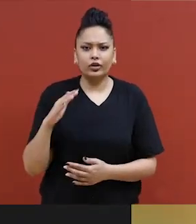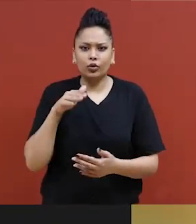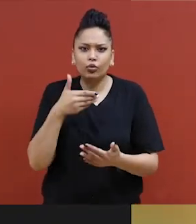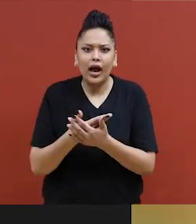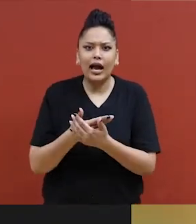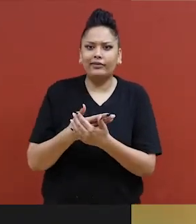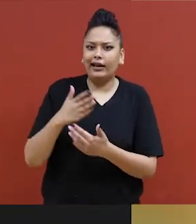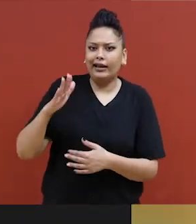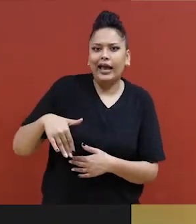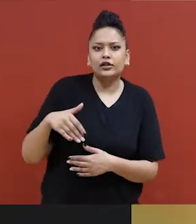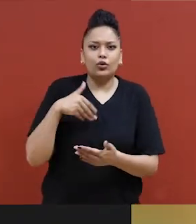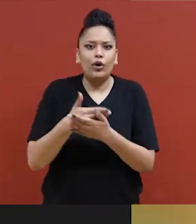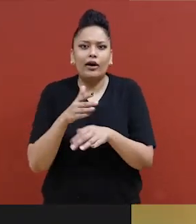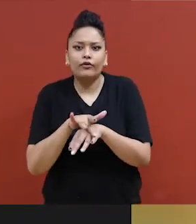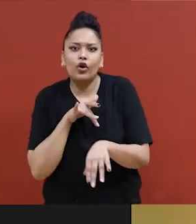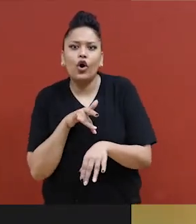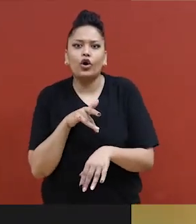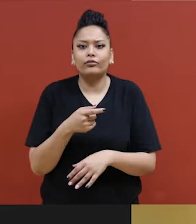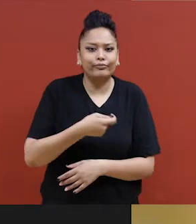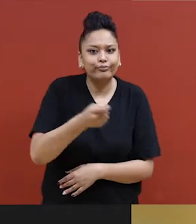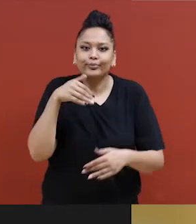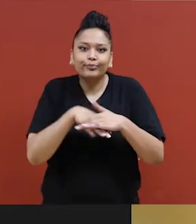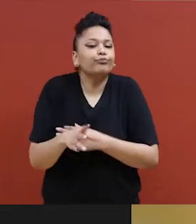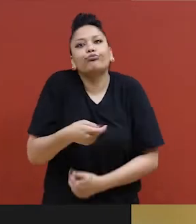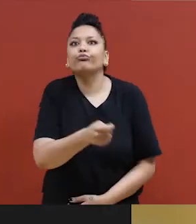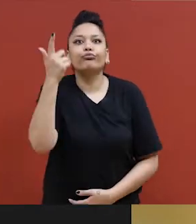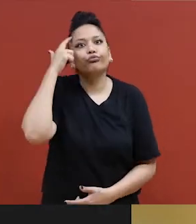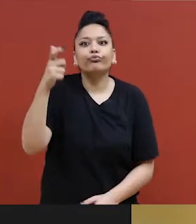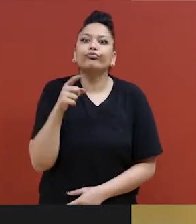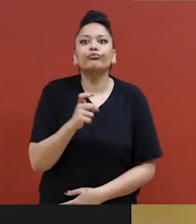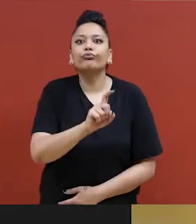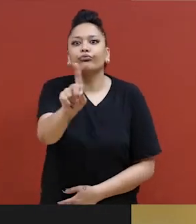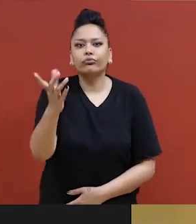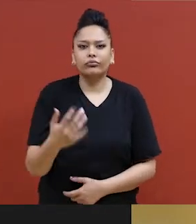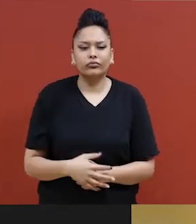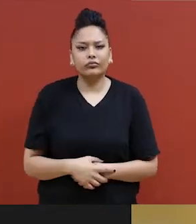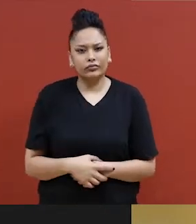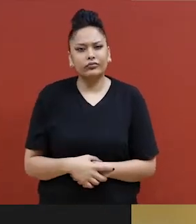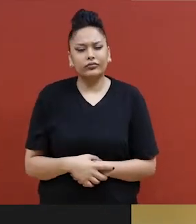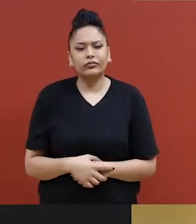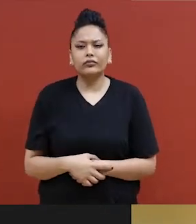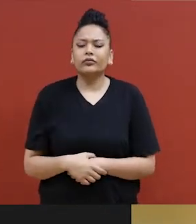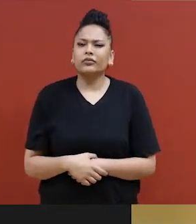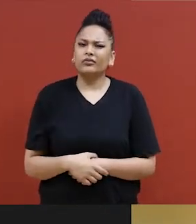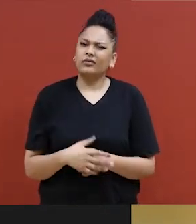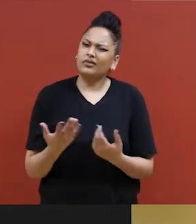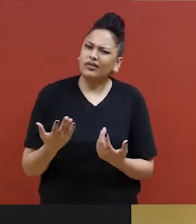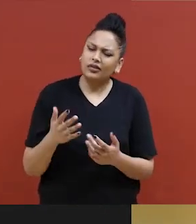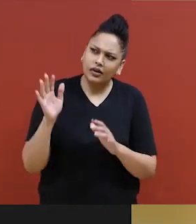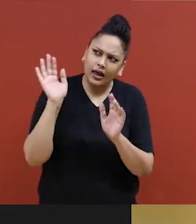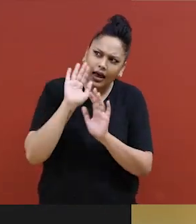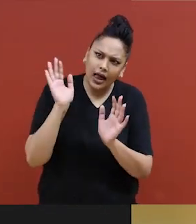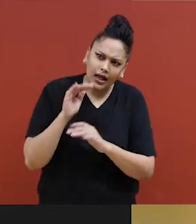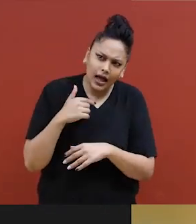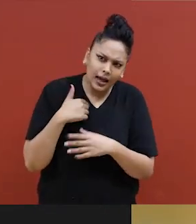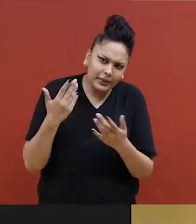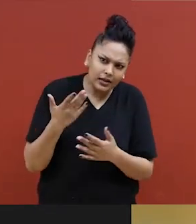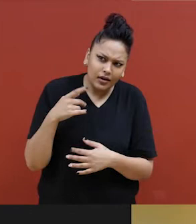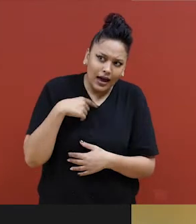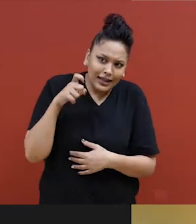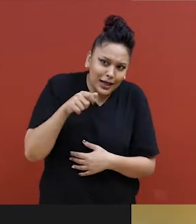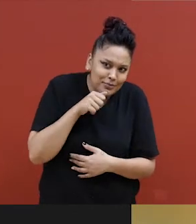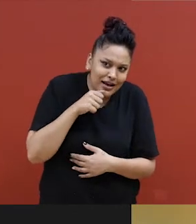early, and they just think they can do whatever, whenever, and they don't